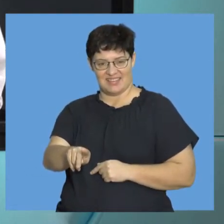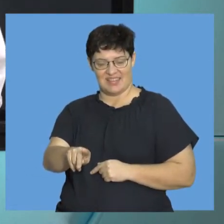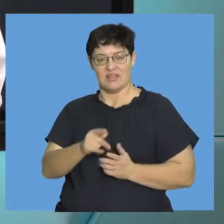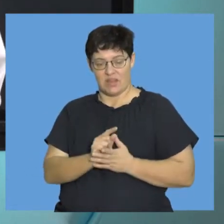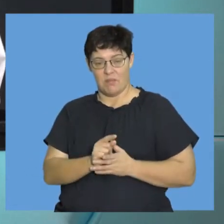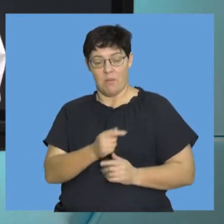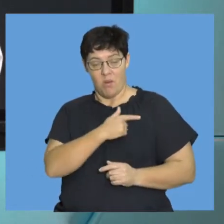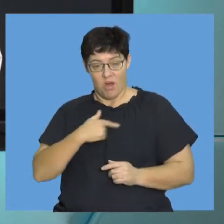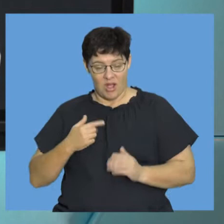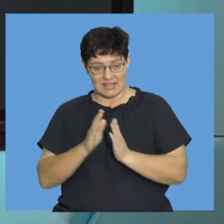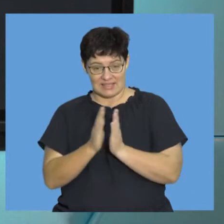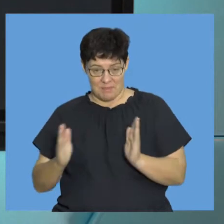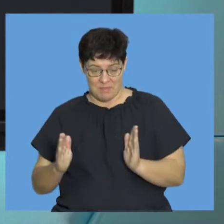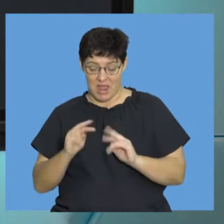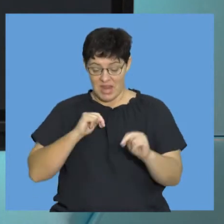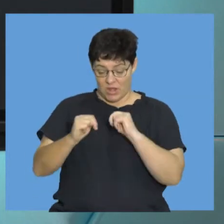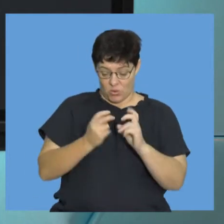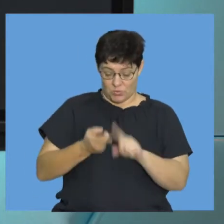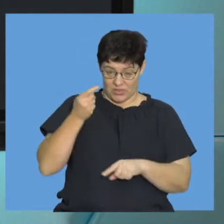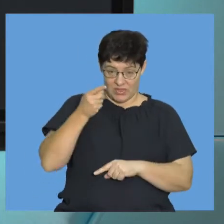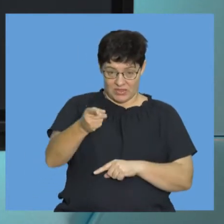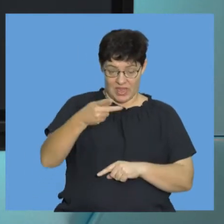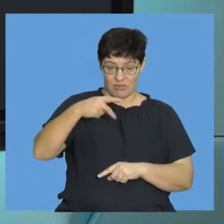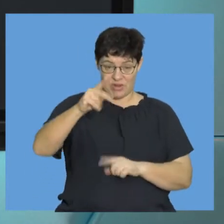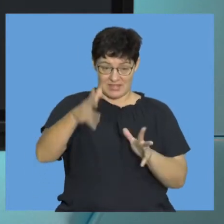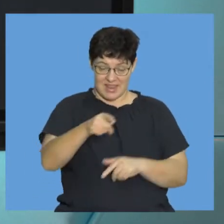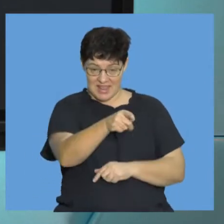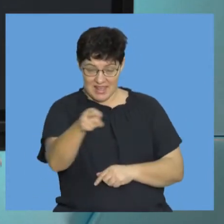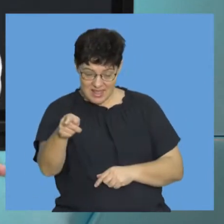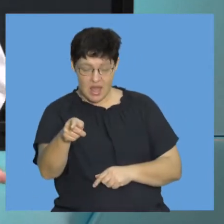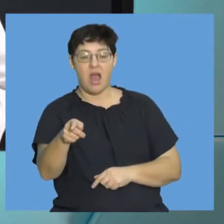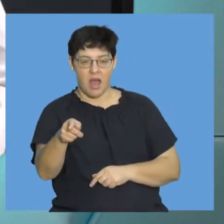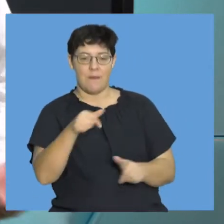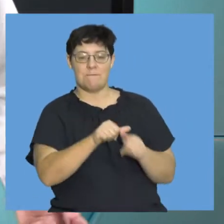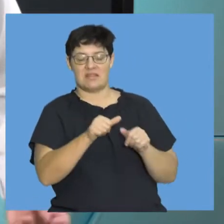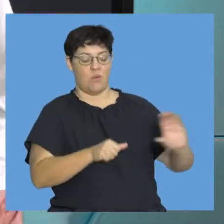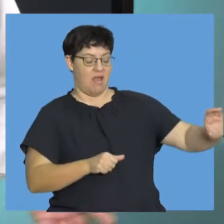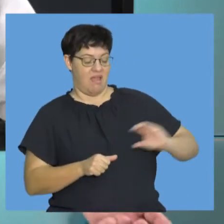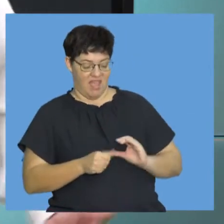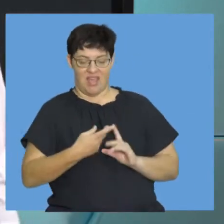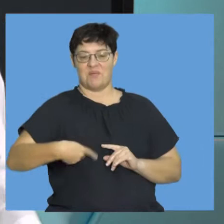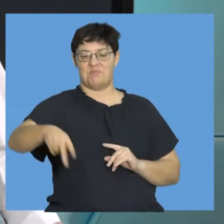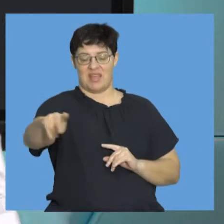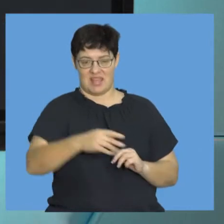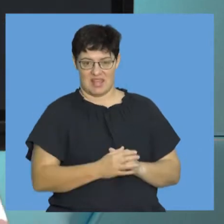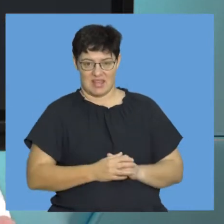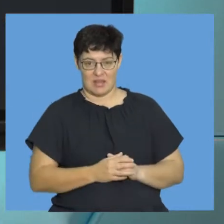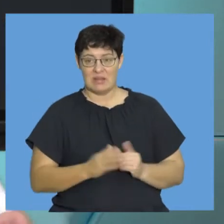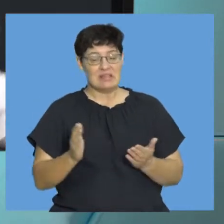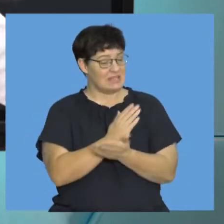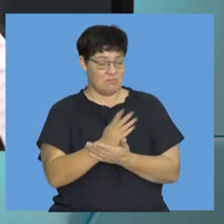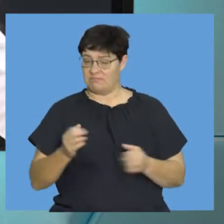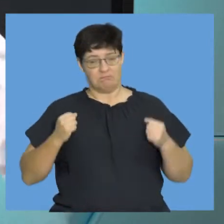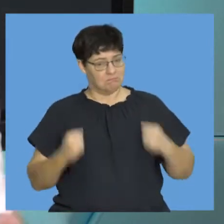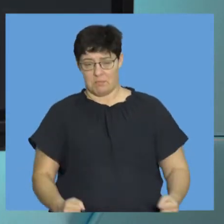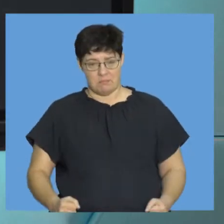longer term you negotiate with your creditors, the better for you. However, you could get creditors that insist that